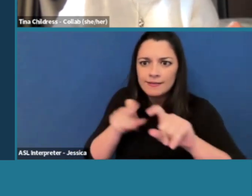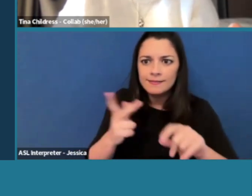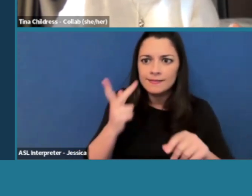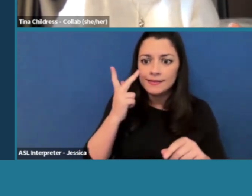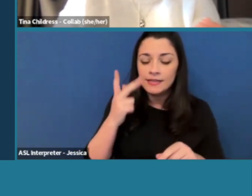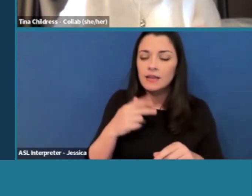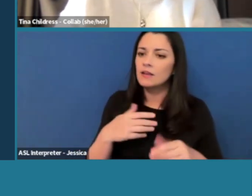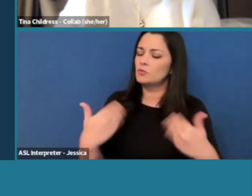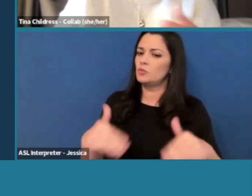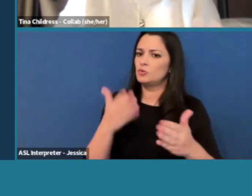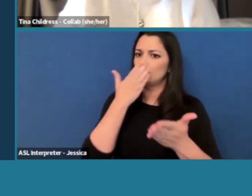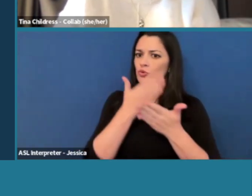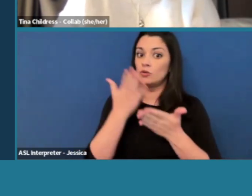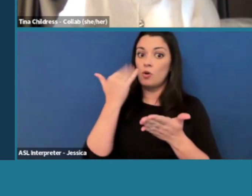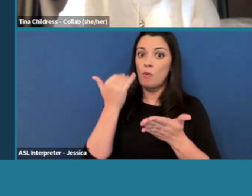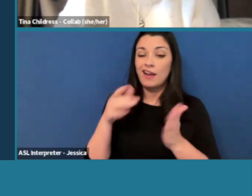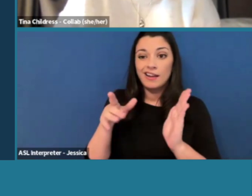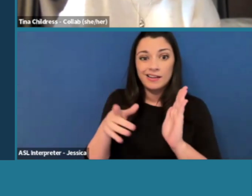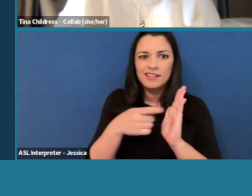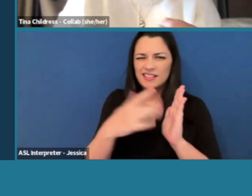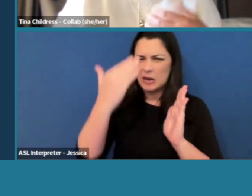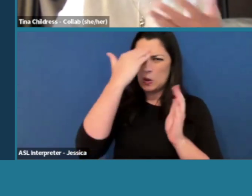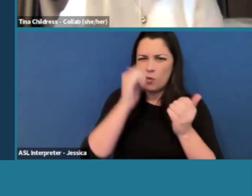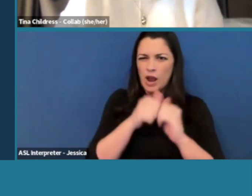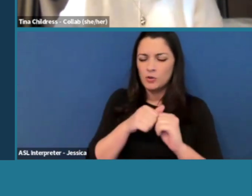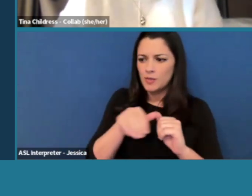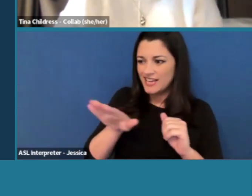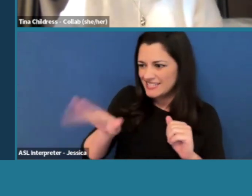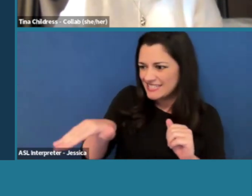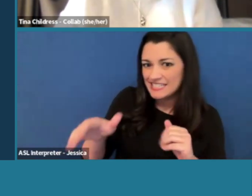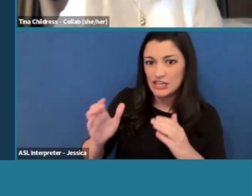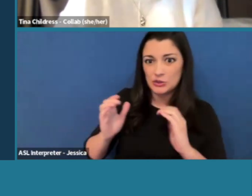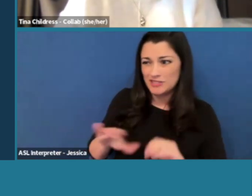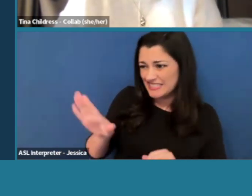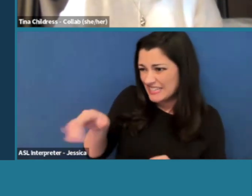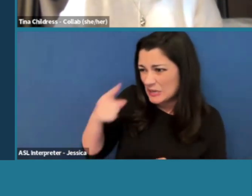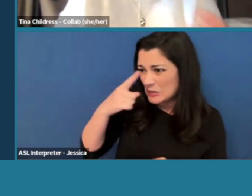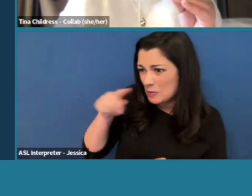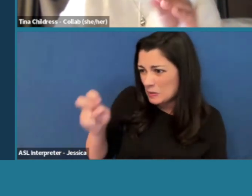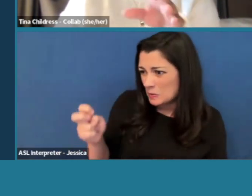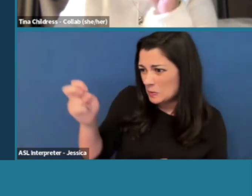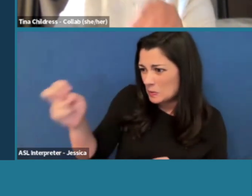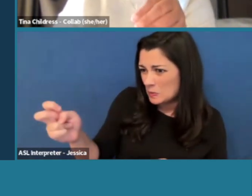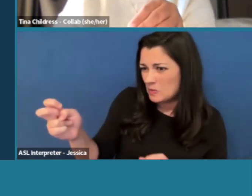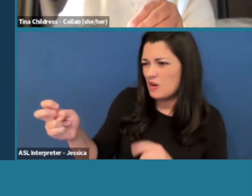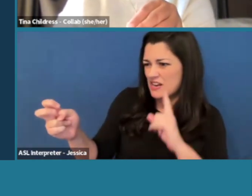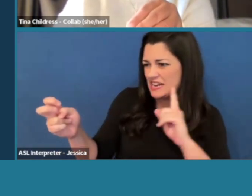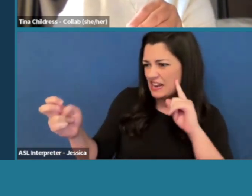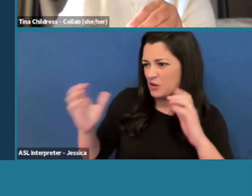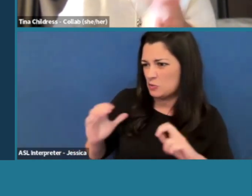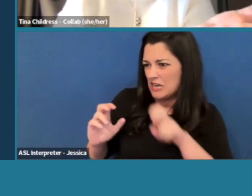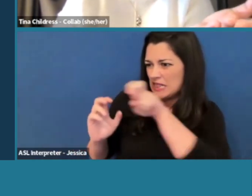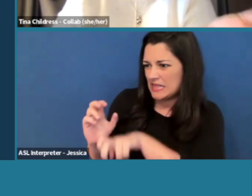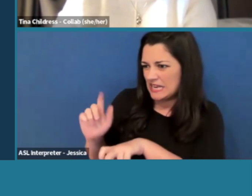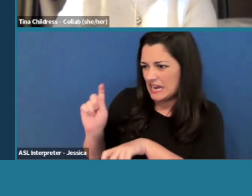other patrons to move if they're blocking our view. So let's say, though, that there's a situation where they're seated front and